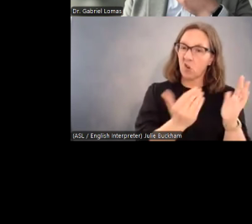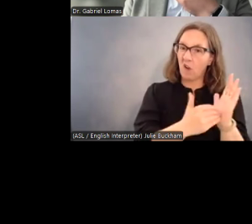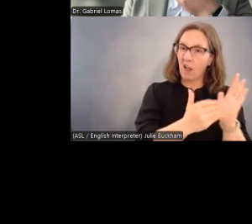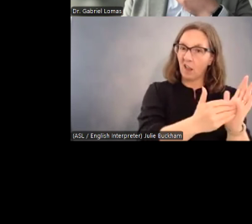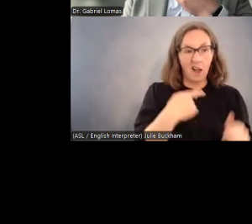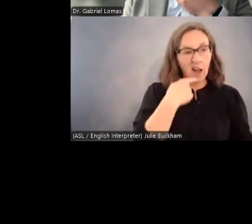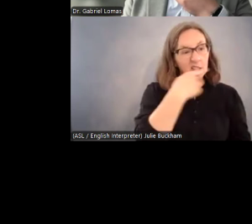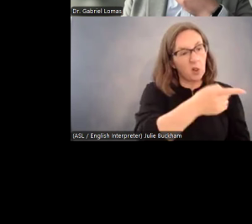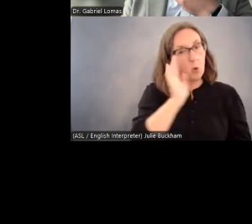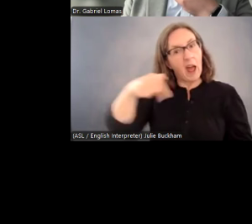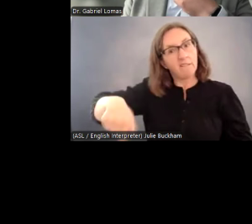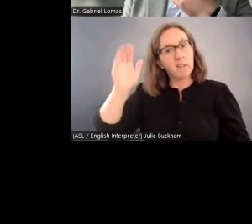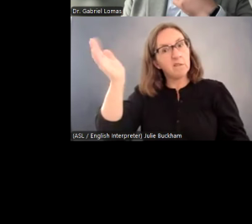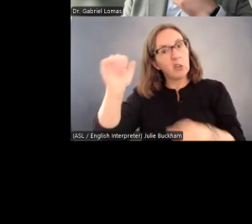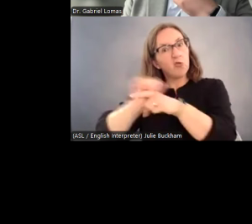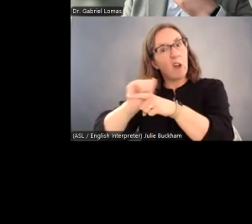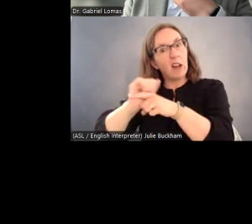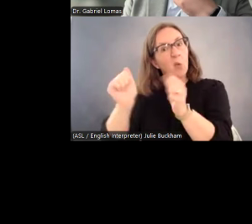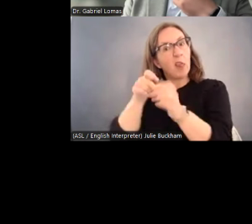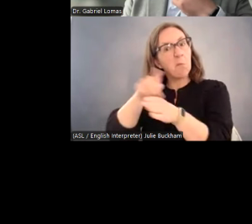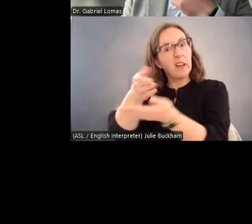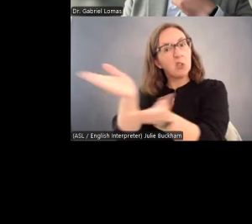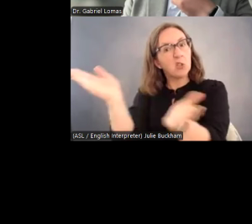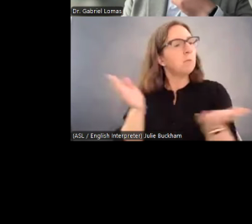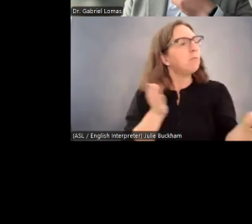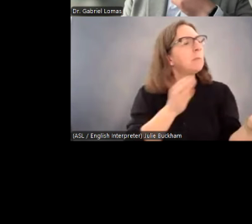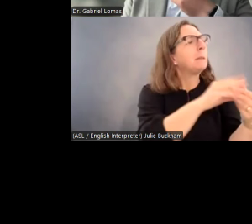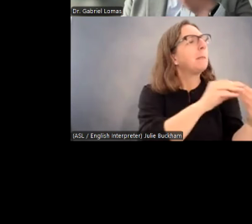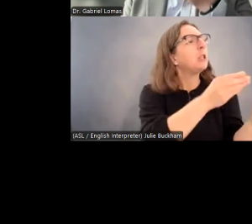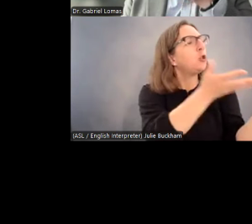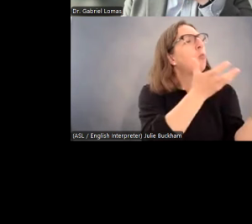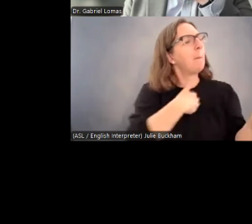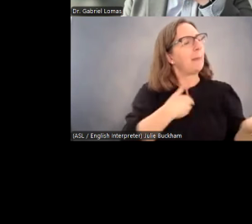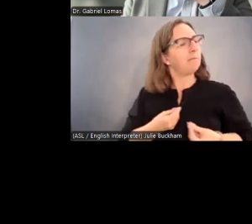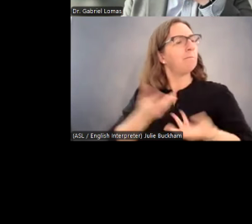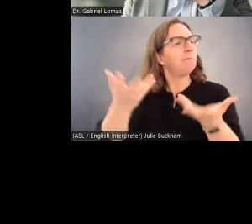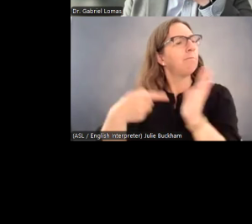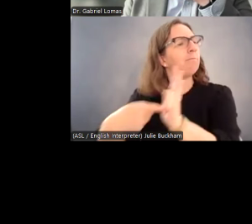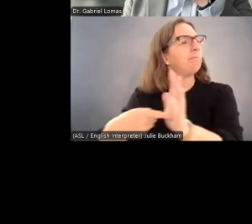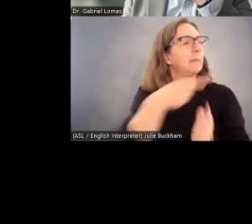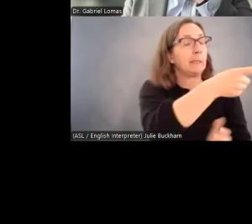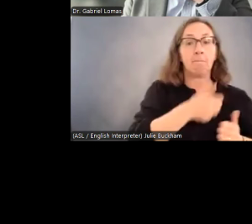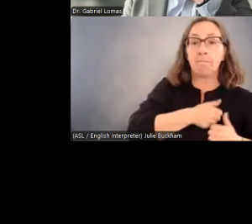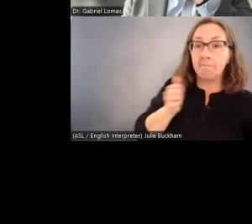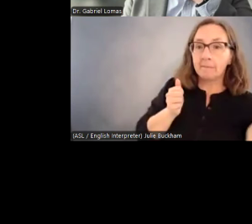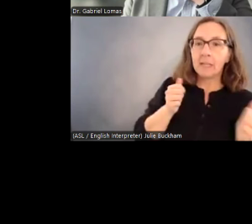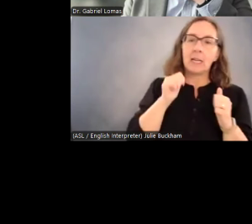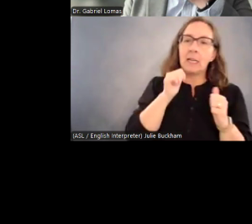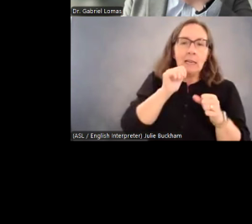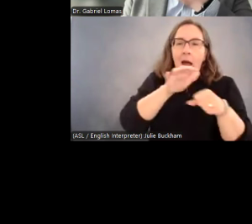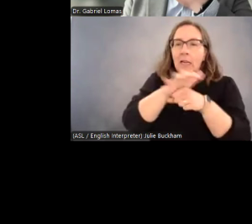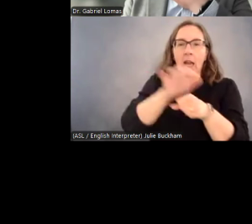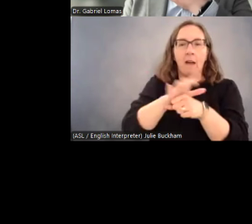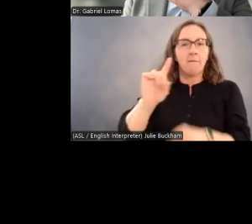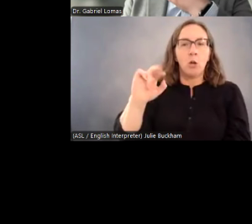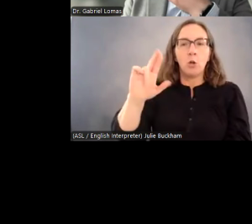with professionals, and what message did he want to be given? And he said, there are not enough drug programs for the deaf